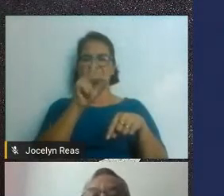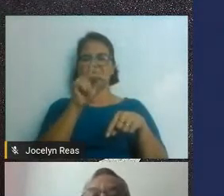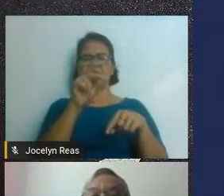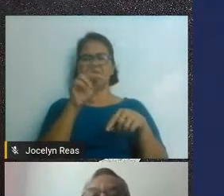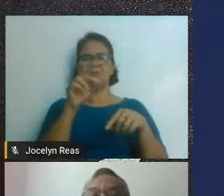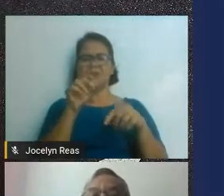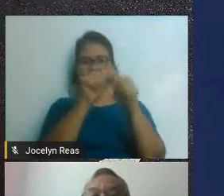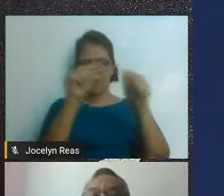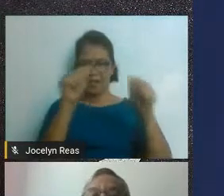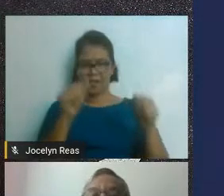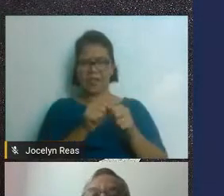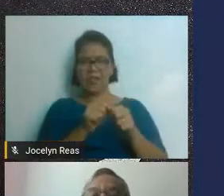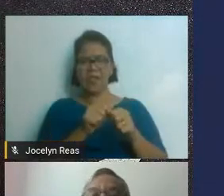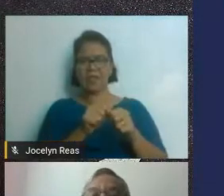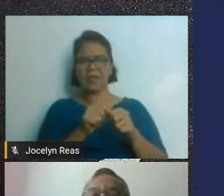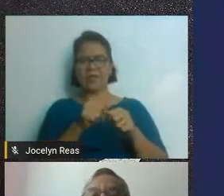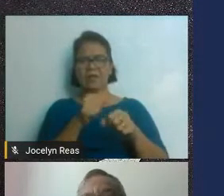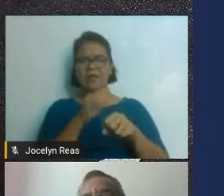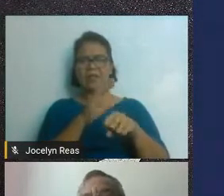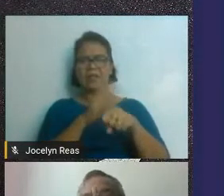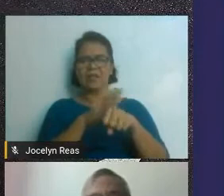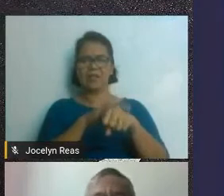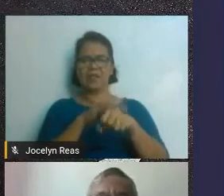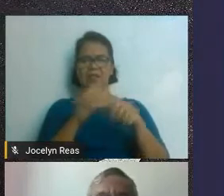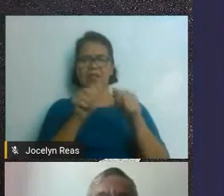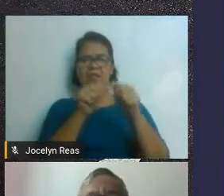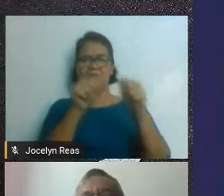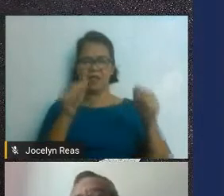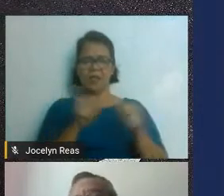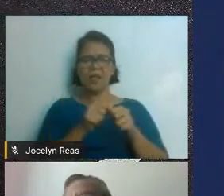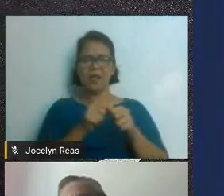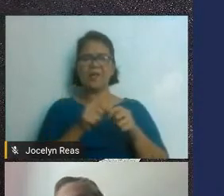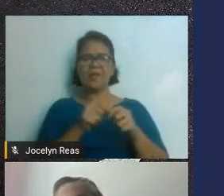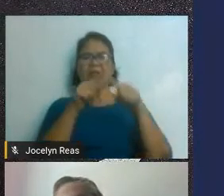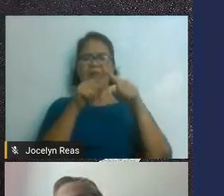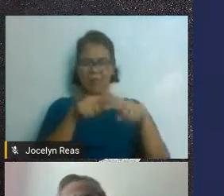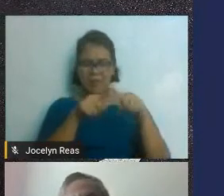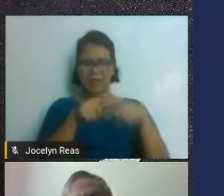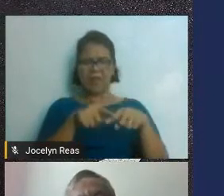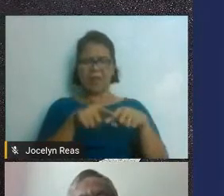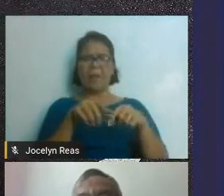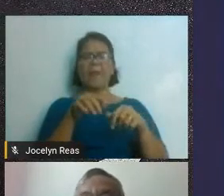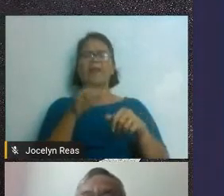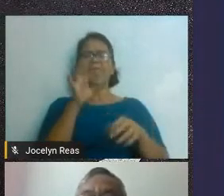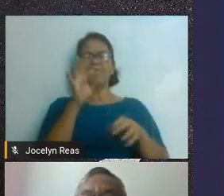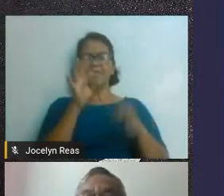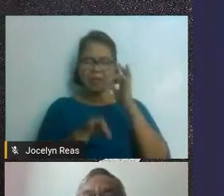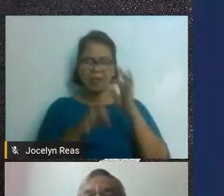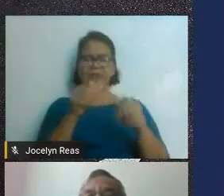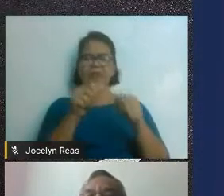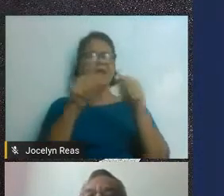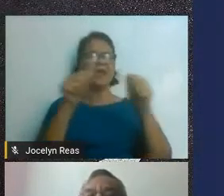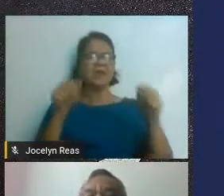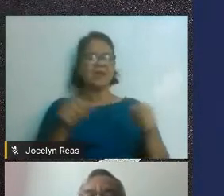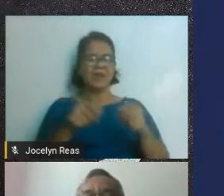the examinations NAT 6, 10, 12, ELNA, PEPP, Accreditation and Equivalency, and